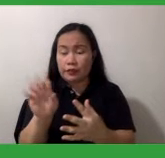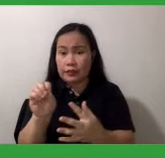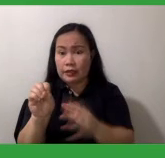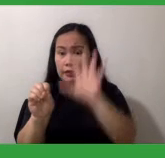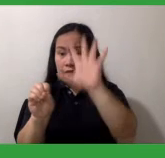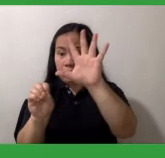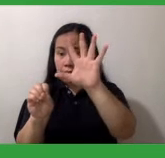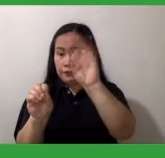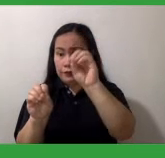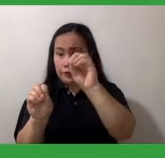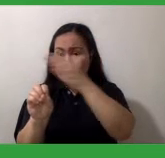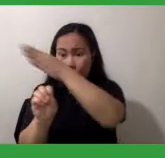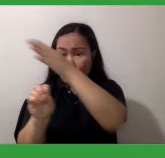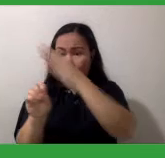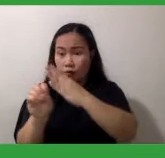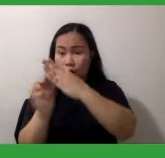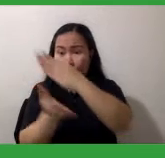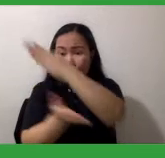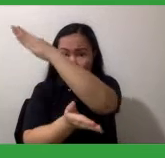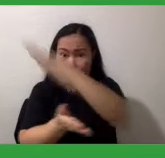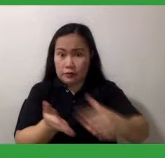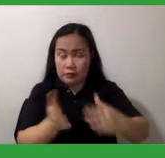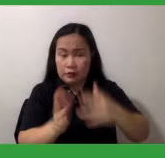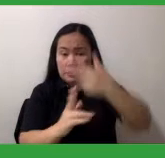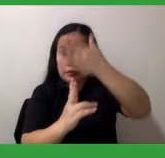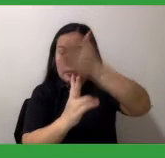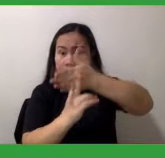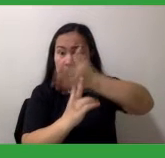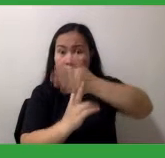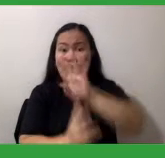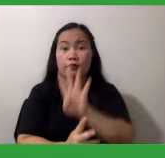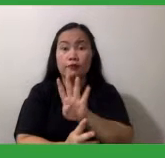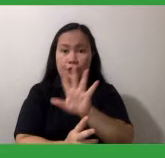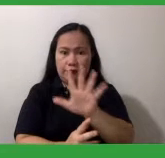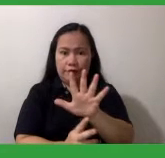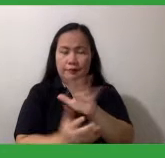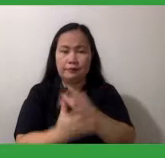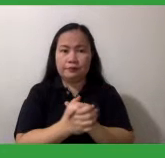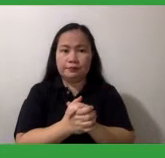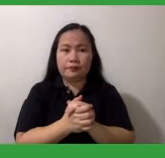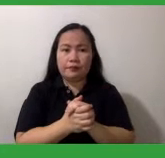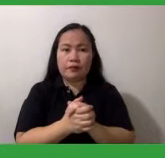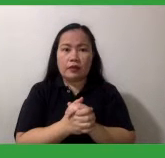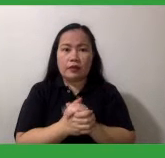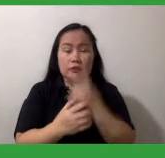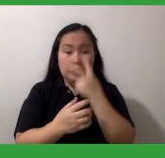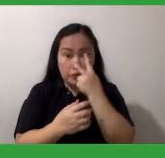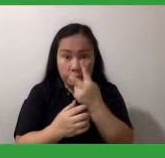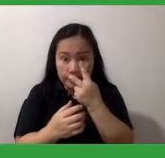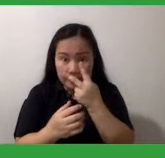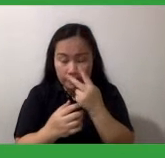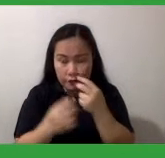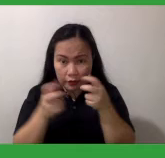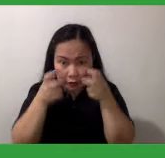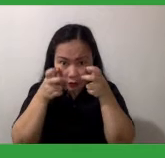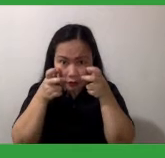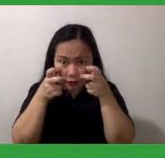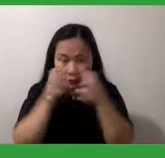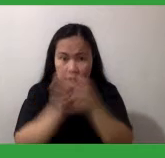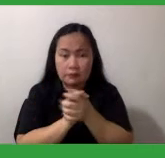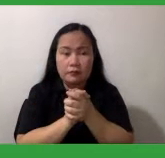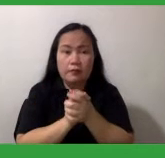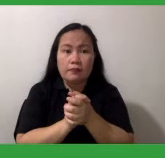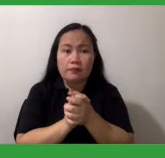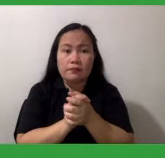45 degrees. Make sure that one side of the angle lies on the zero line. So kapag magdodrawing tayo ng